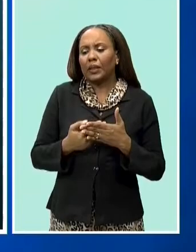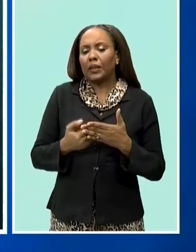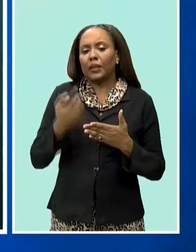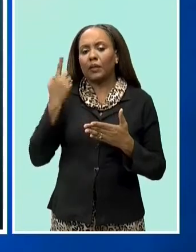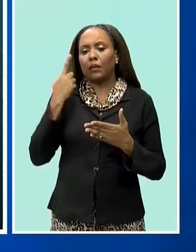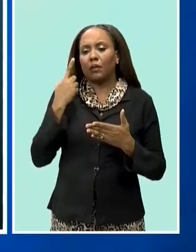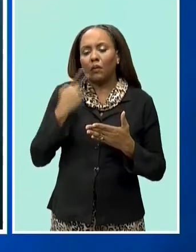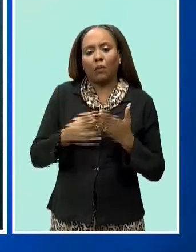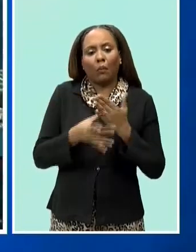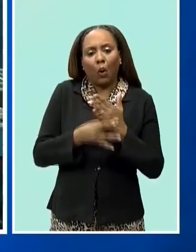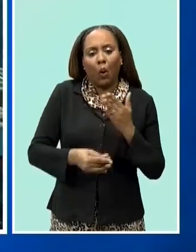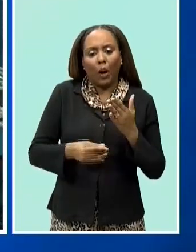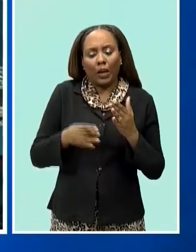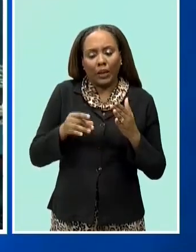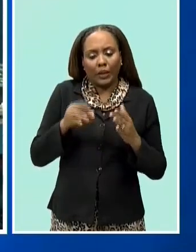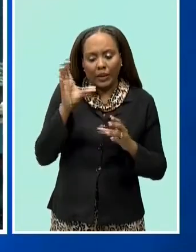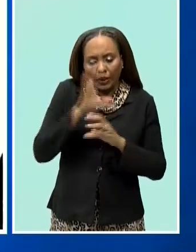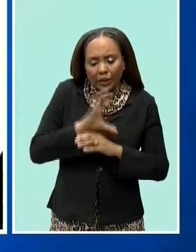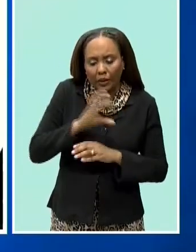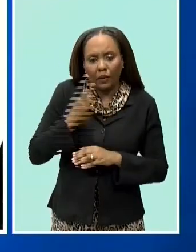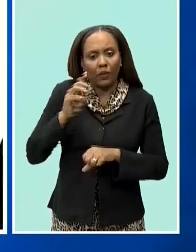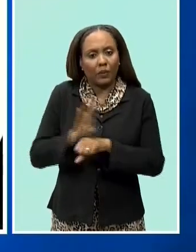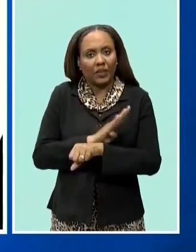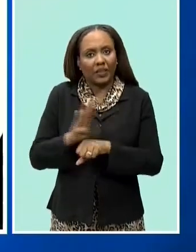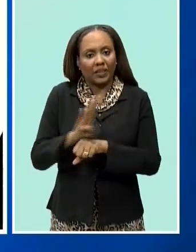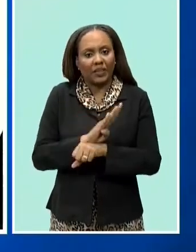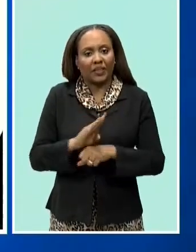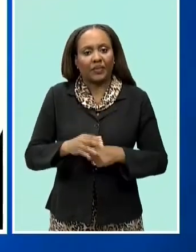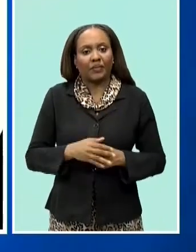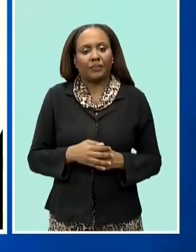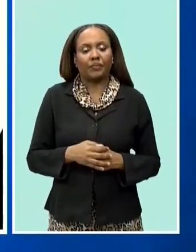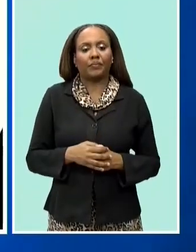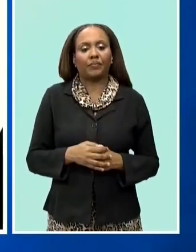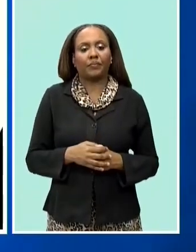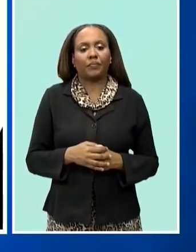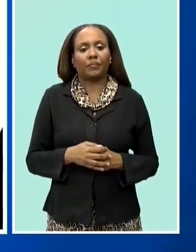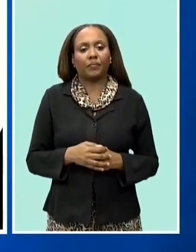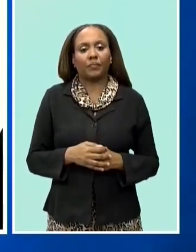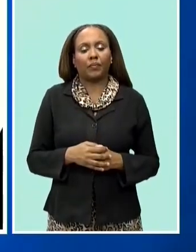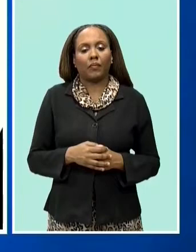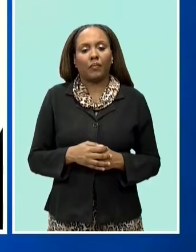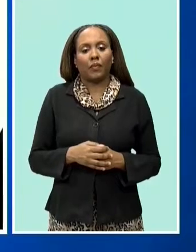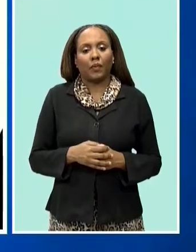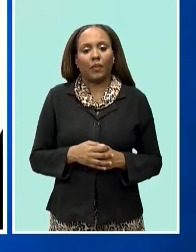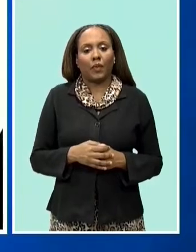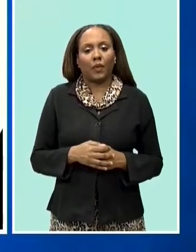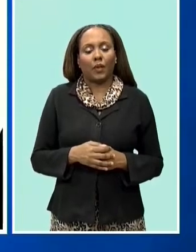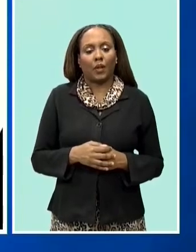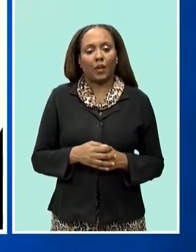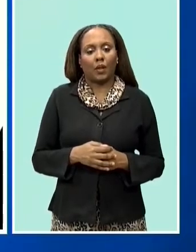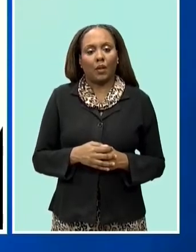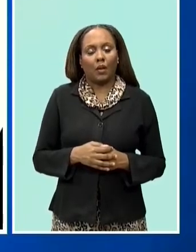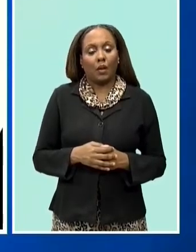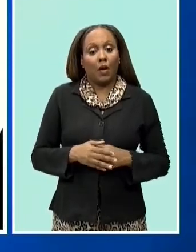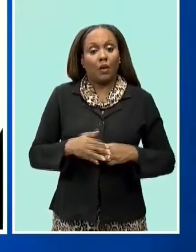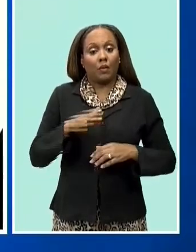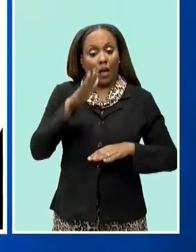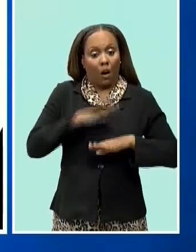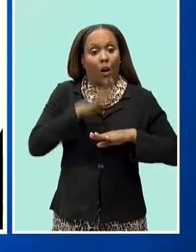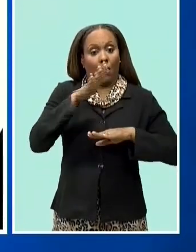onshore exploration for the business sector. Onshore to nearshore, because onshore to nearshore,